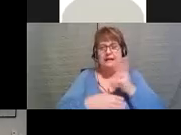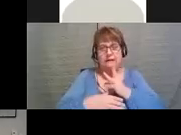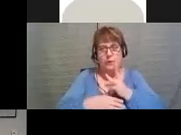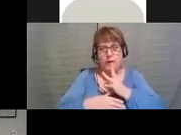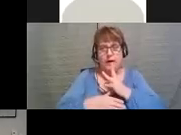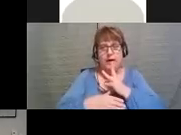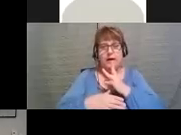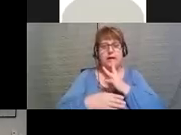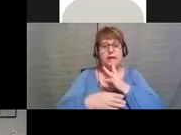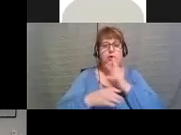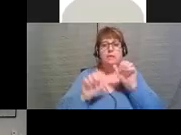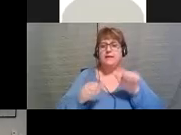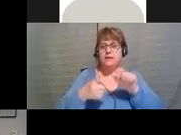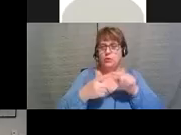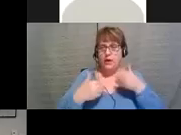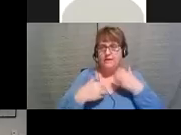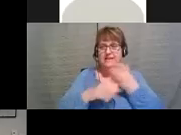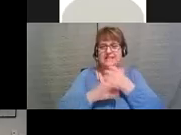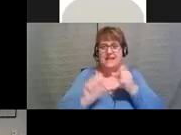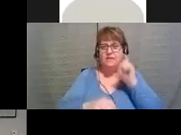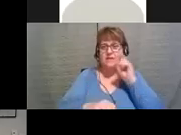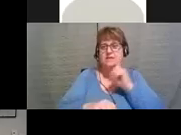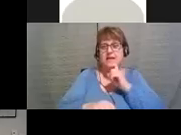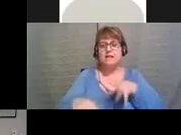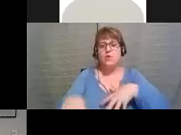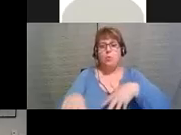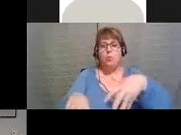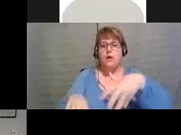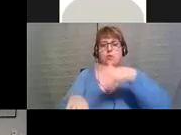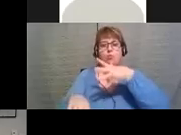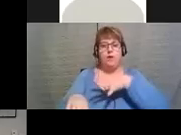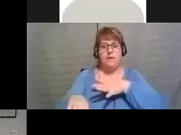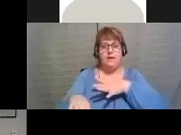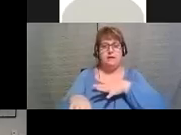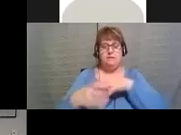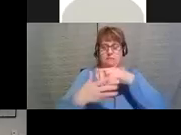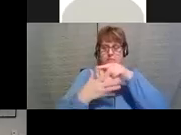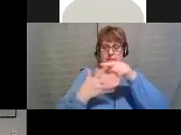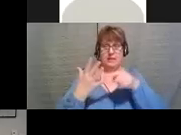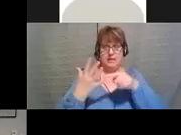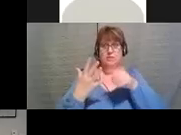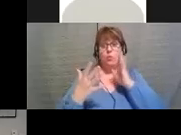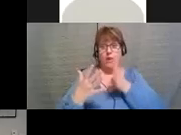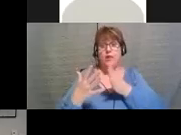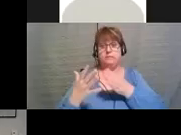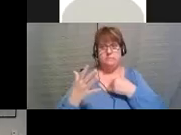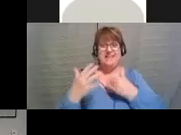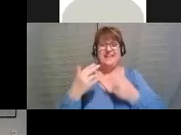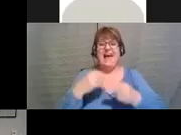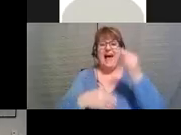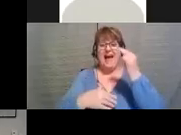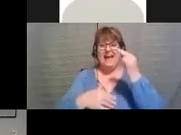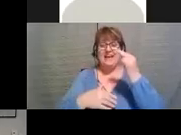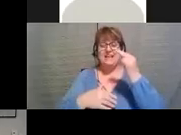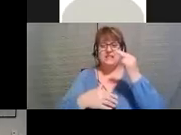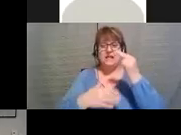prevention, well child care, pregnant woman care are going to be probably the highest